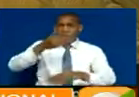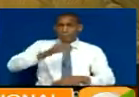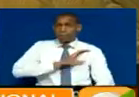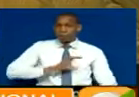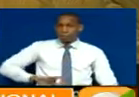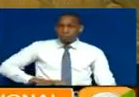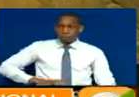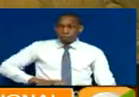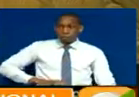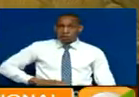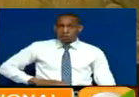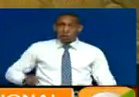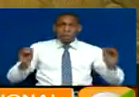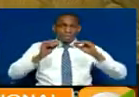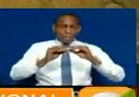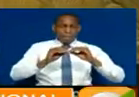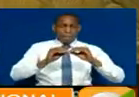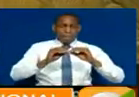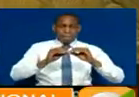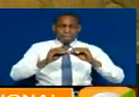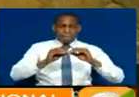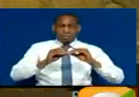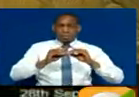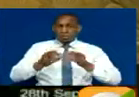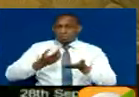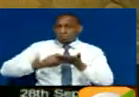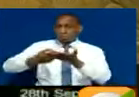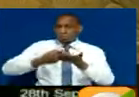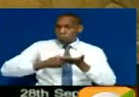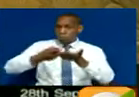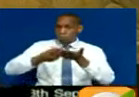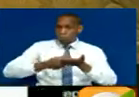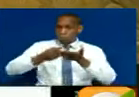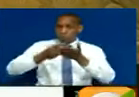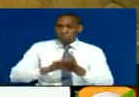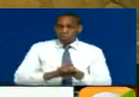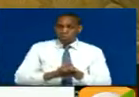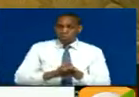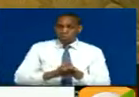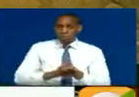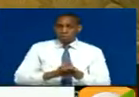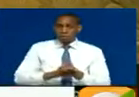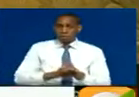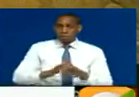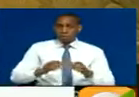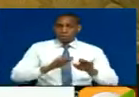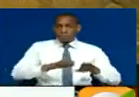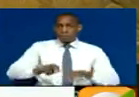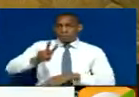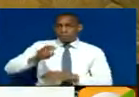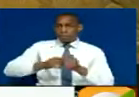Commission to a meeting to discuss, among other things, just like happened in